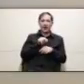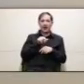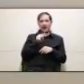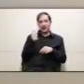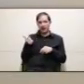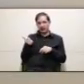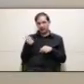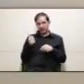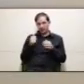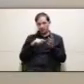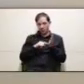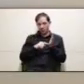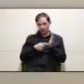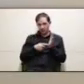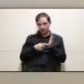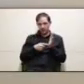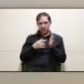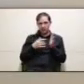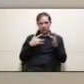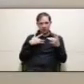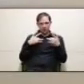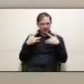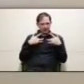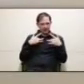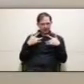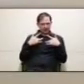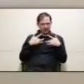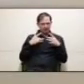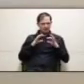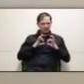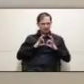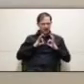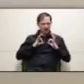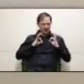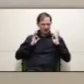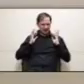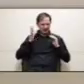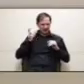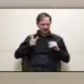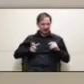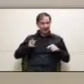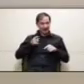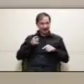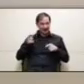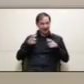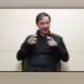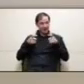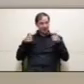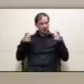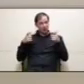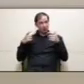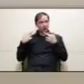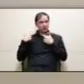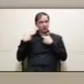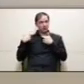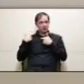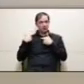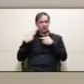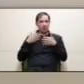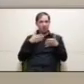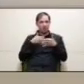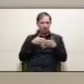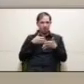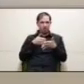just lastly, it is noted with great concern that the mayor and speaker are hugely responsible for stalling and delaying